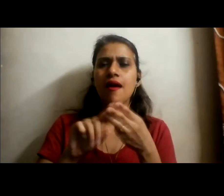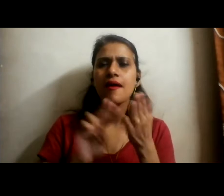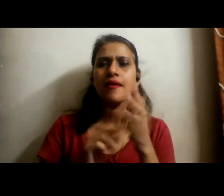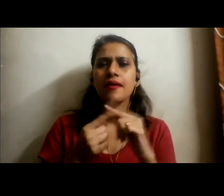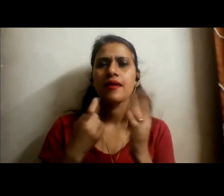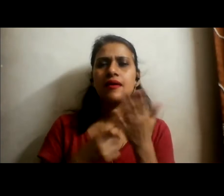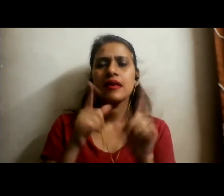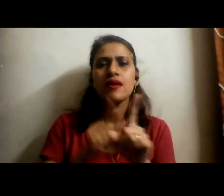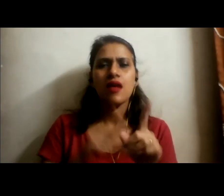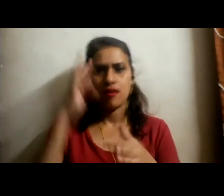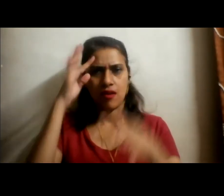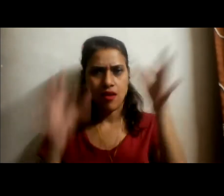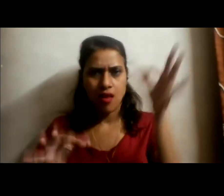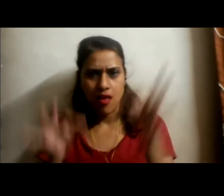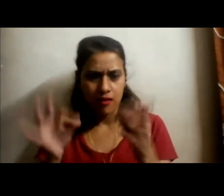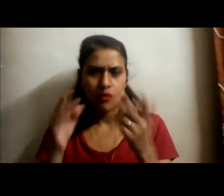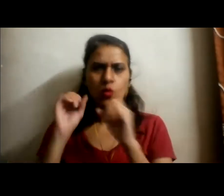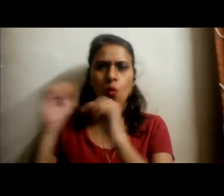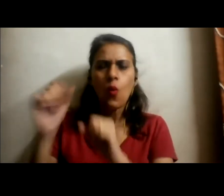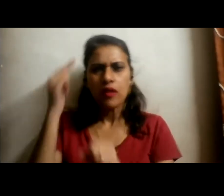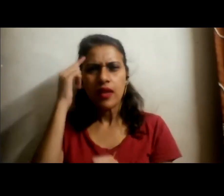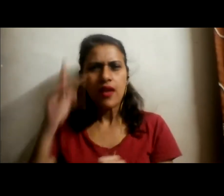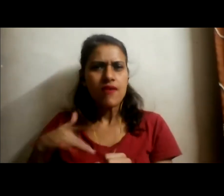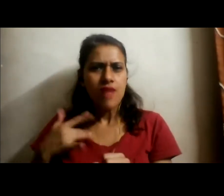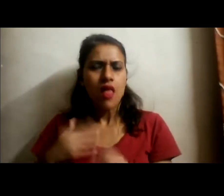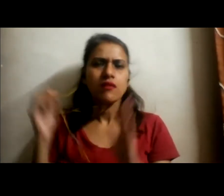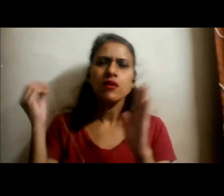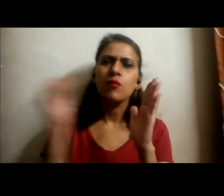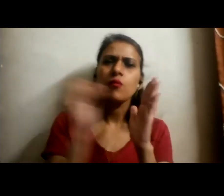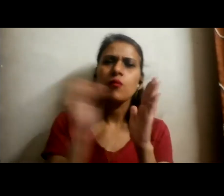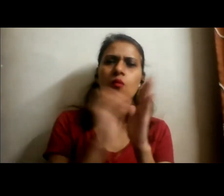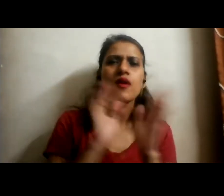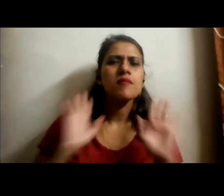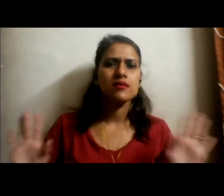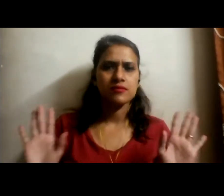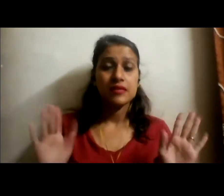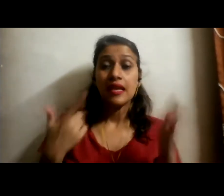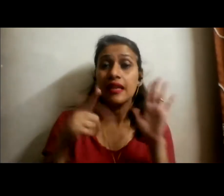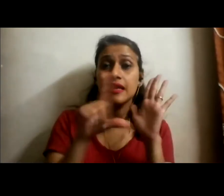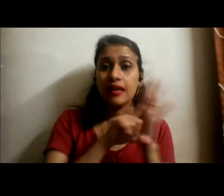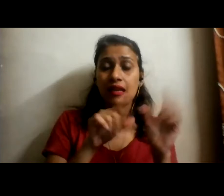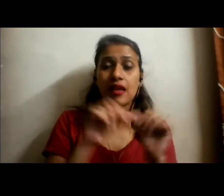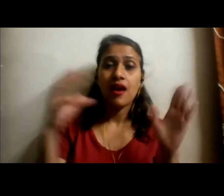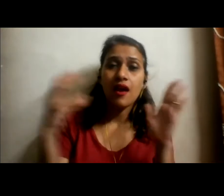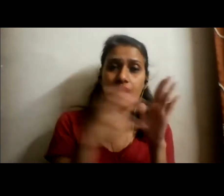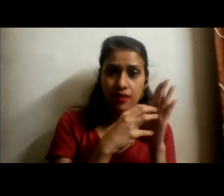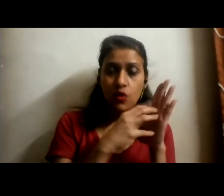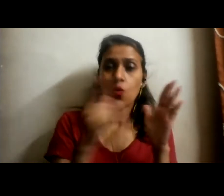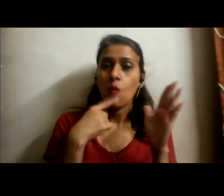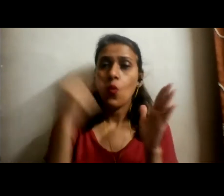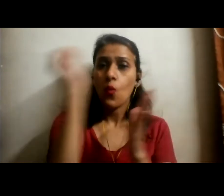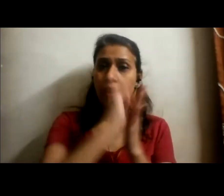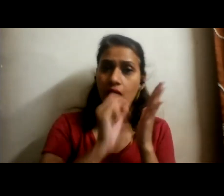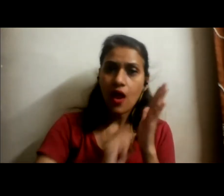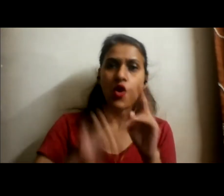analyzing the case, you are giving your comments on a particular case. Whereas in a legal article, you are writing an article on a topic